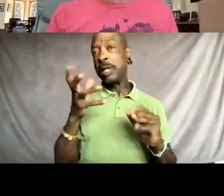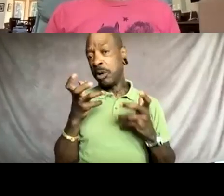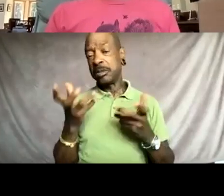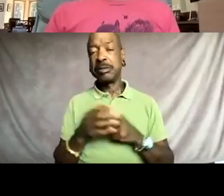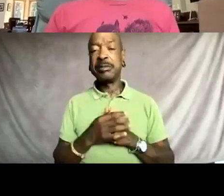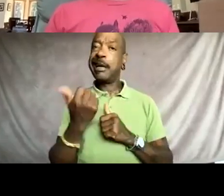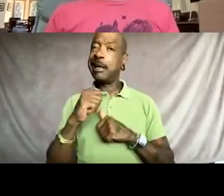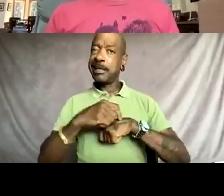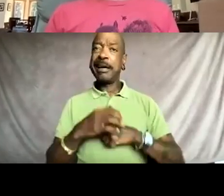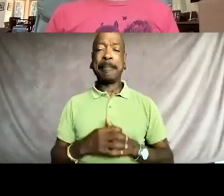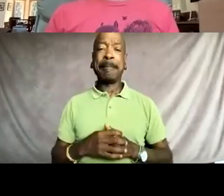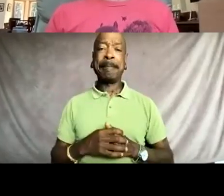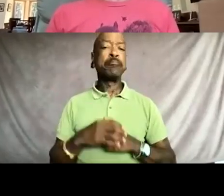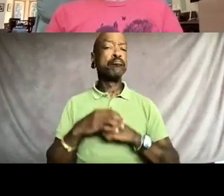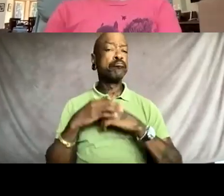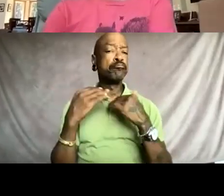want. So